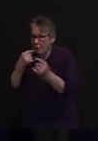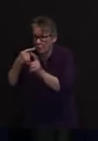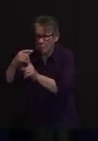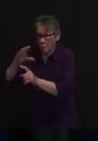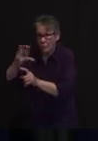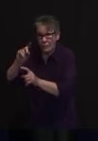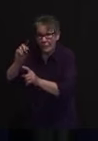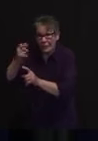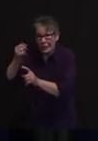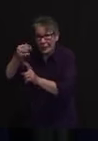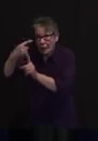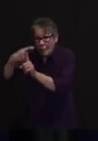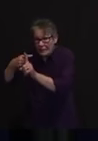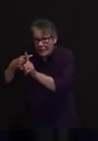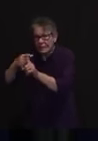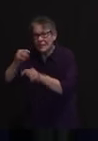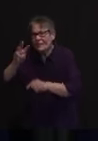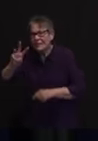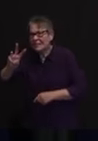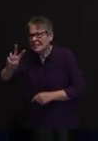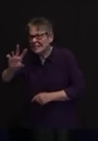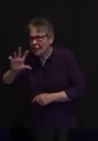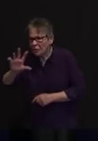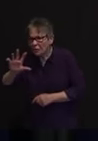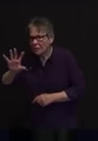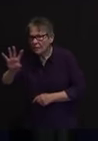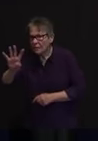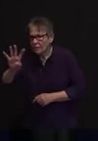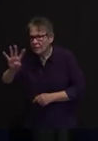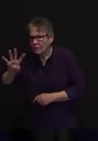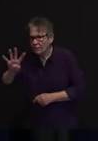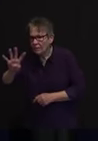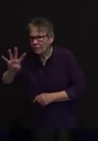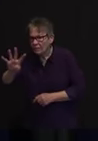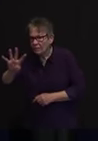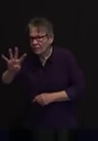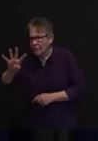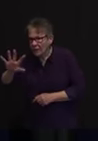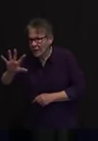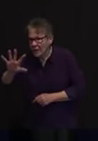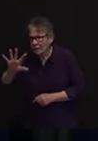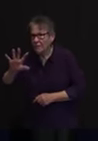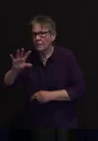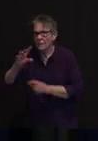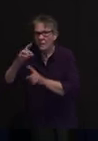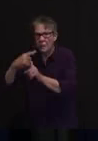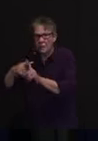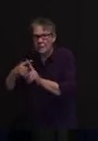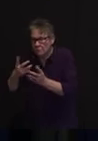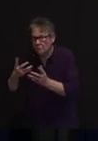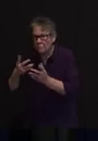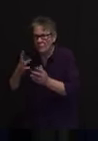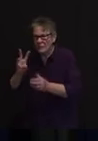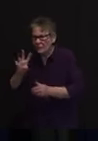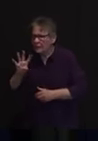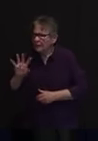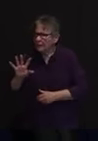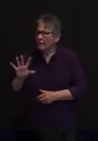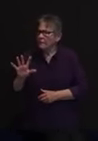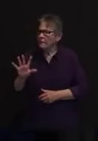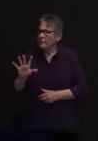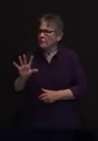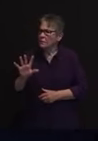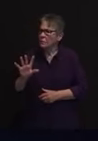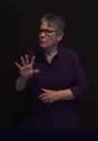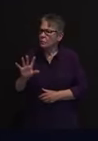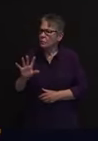So nearly about 3,000 across the state are currently out and not on duty. This is